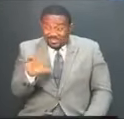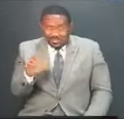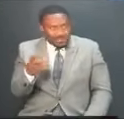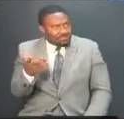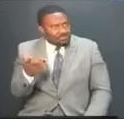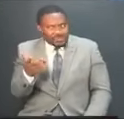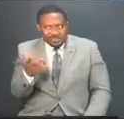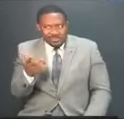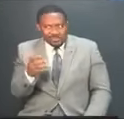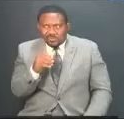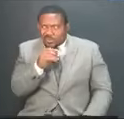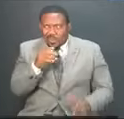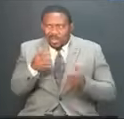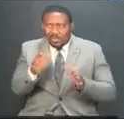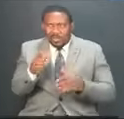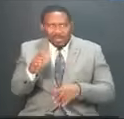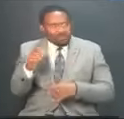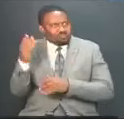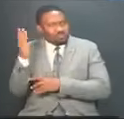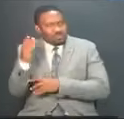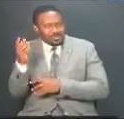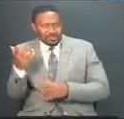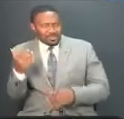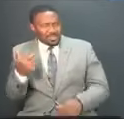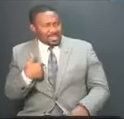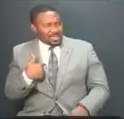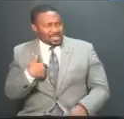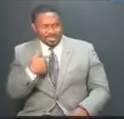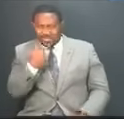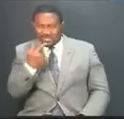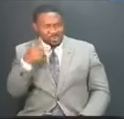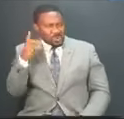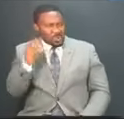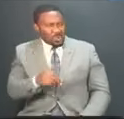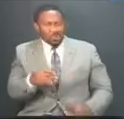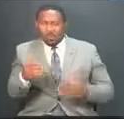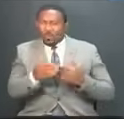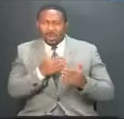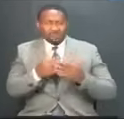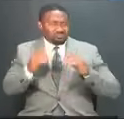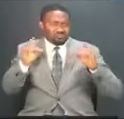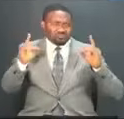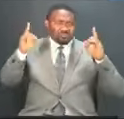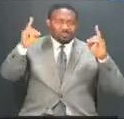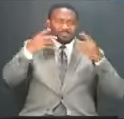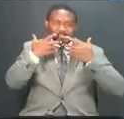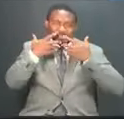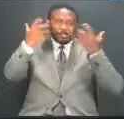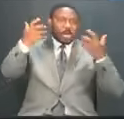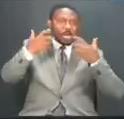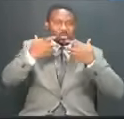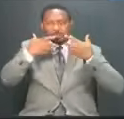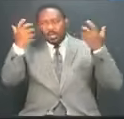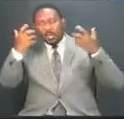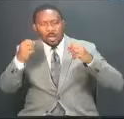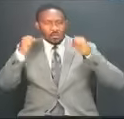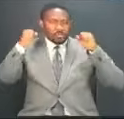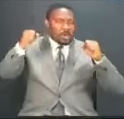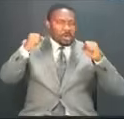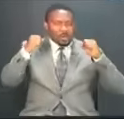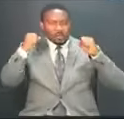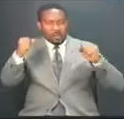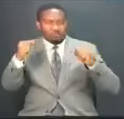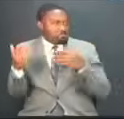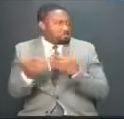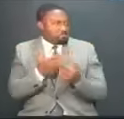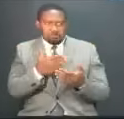it's not possible. No matter how much you chant, no matter how much noise you make, in fact, even if you come and stand